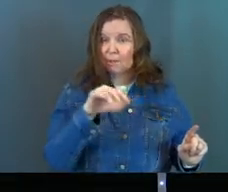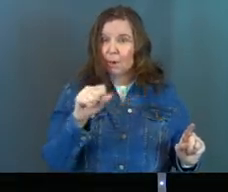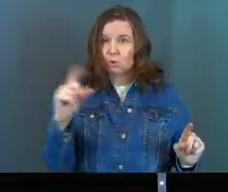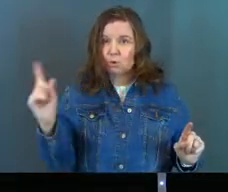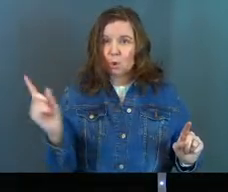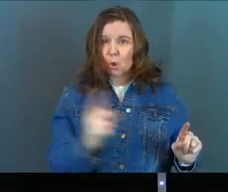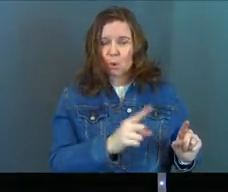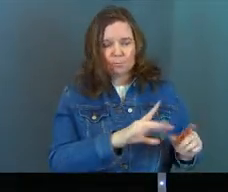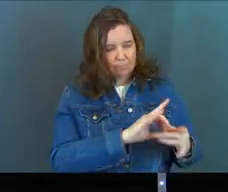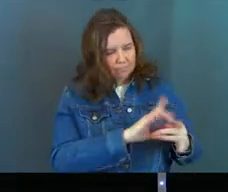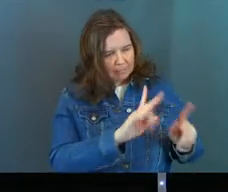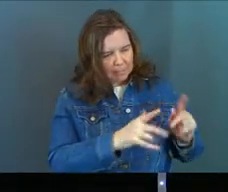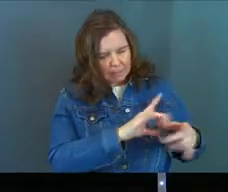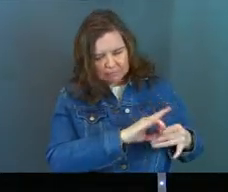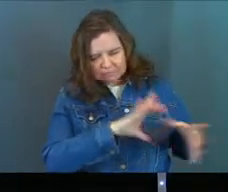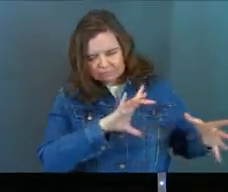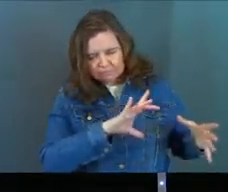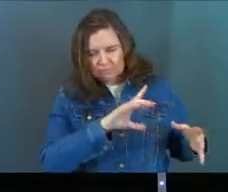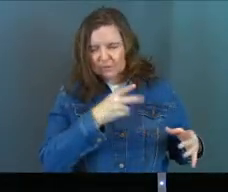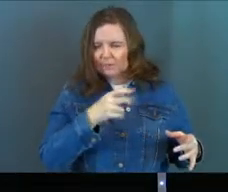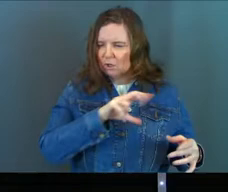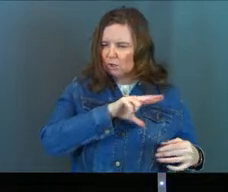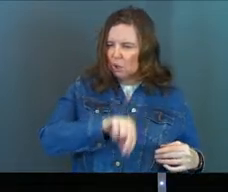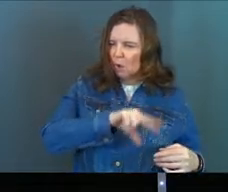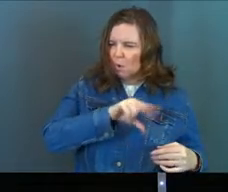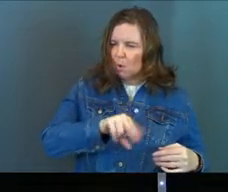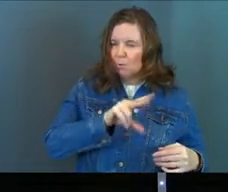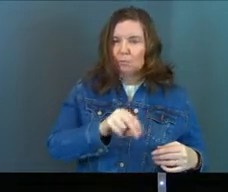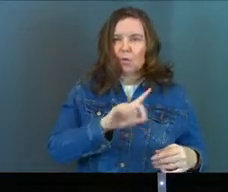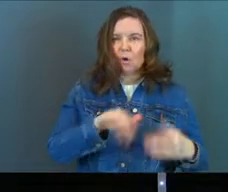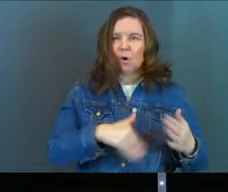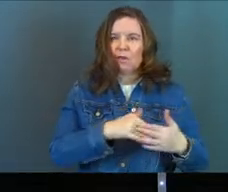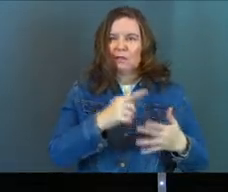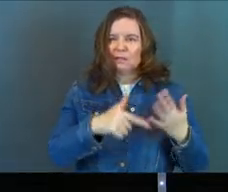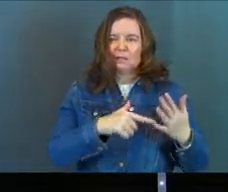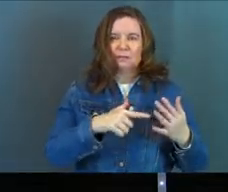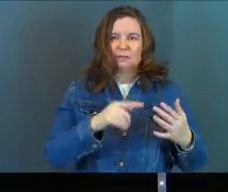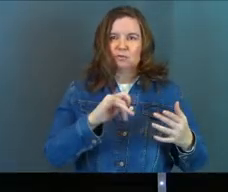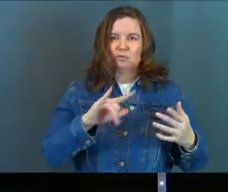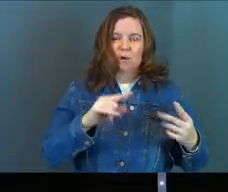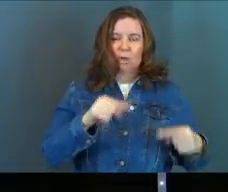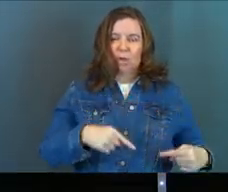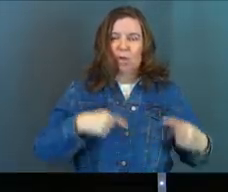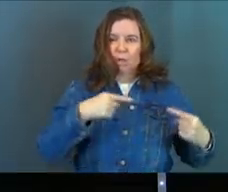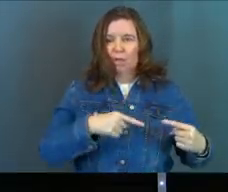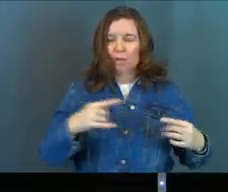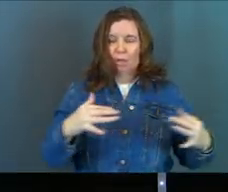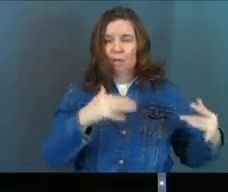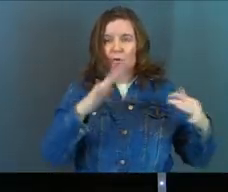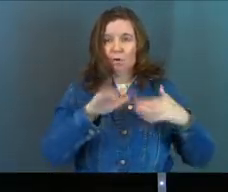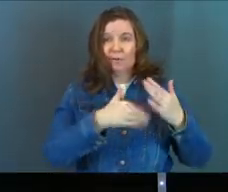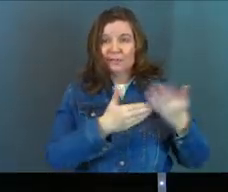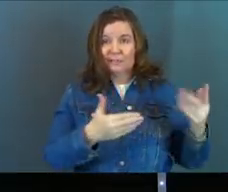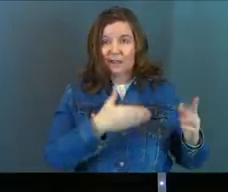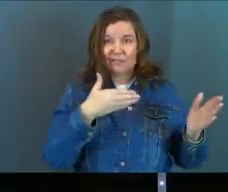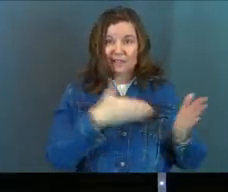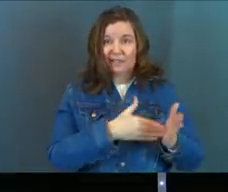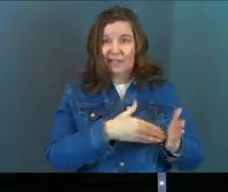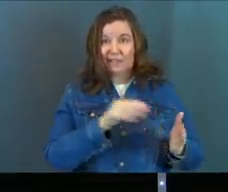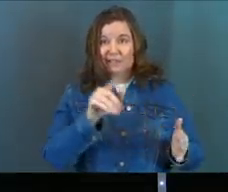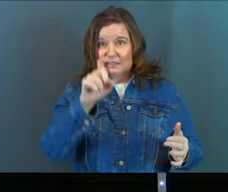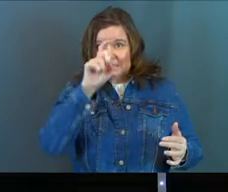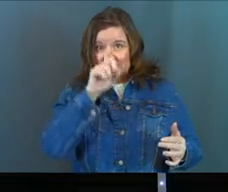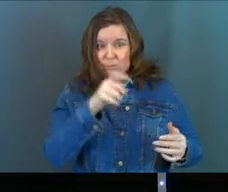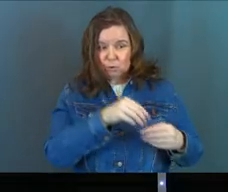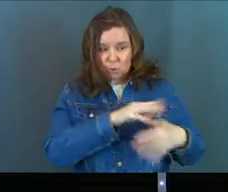Moses goes up and says, let my people go. And Pharaoh says no. And there's all these like trials and things. And God brings all this stuff against